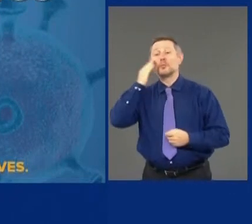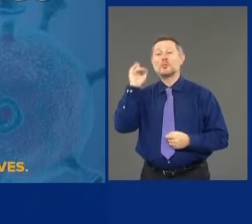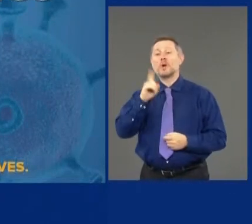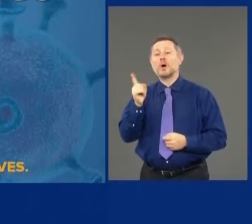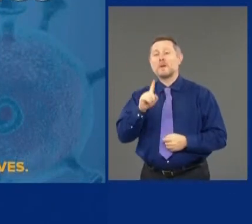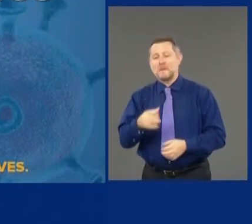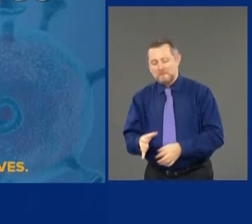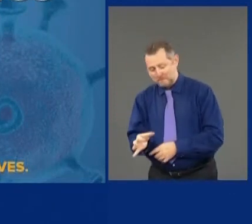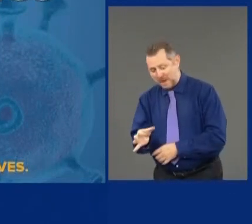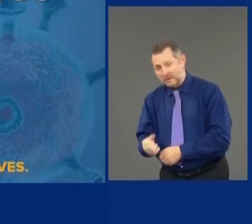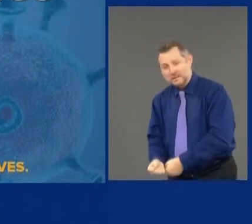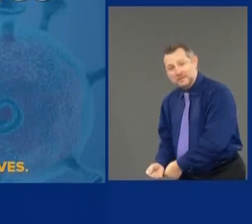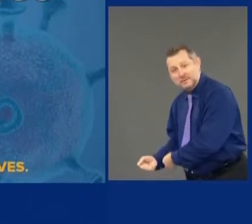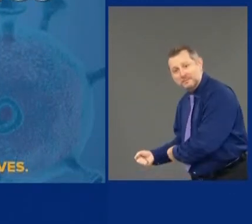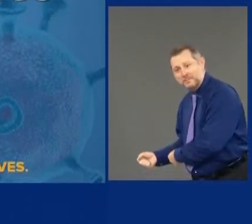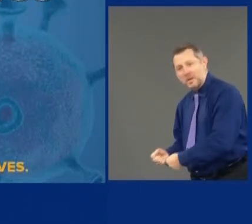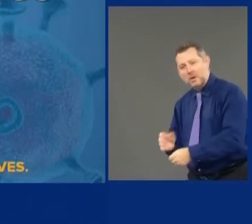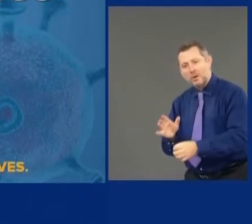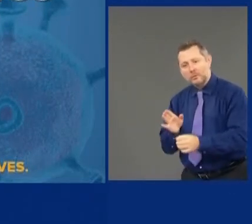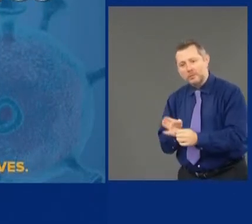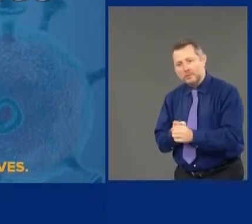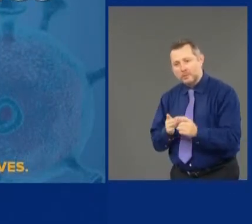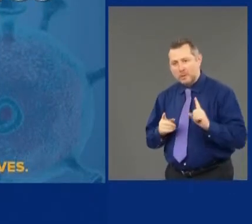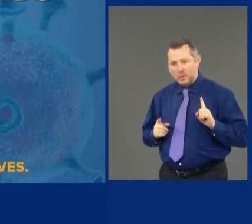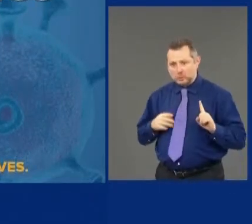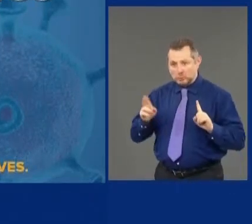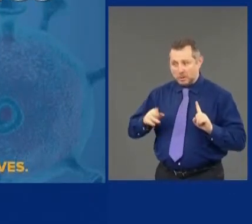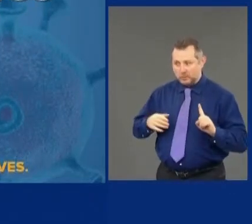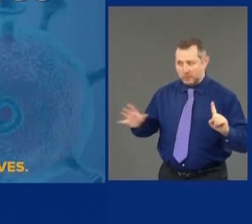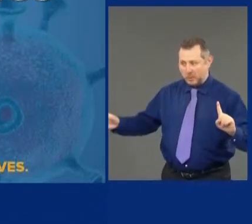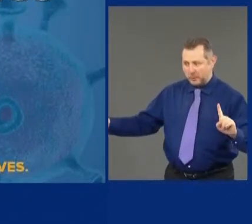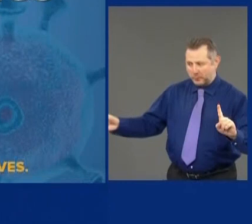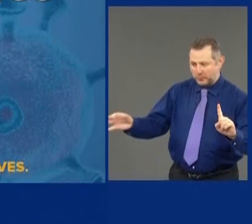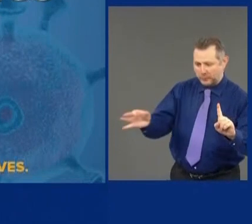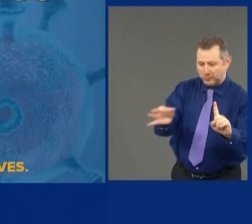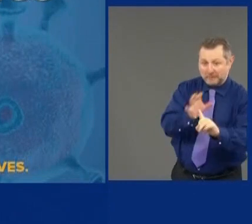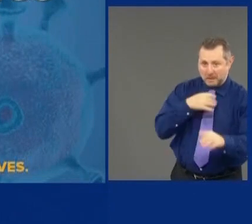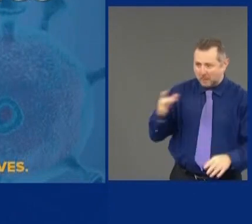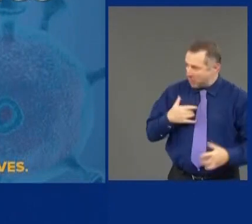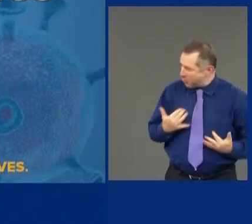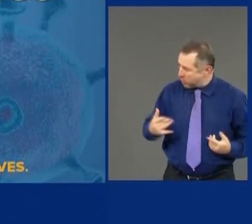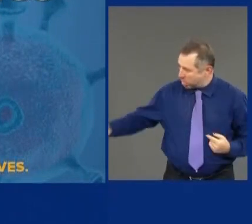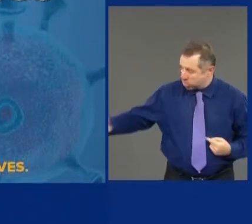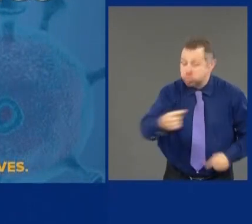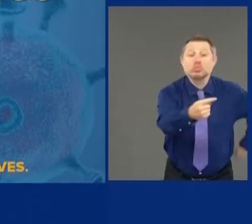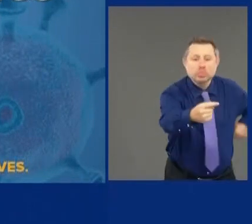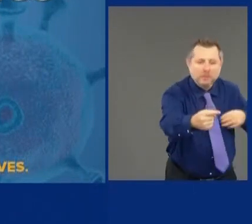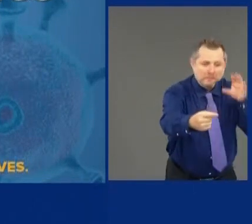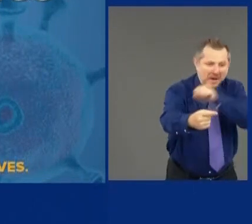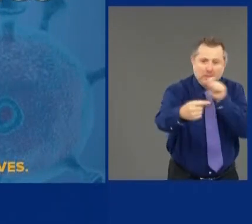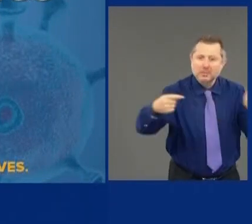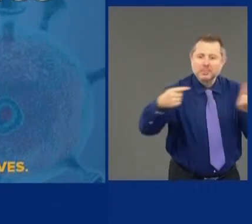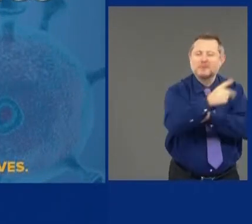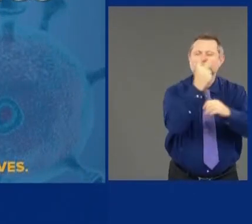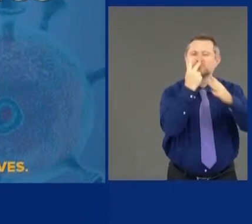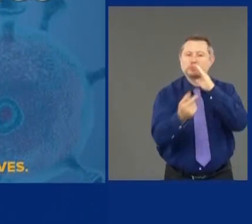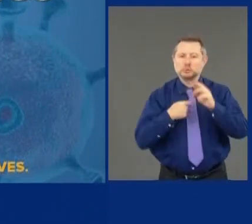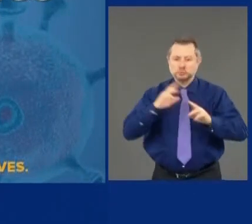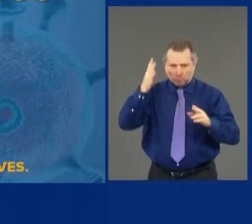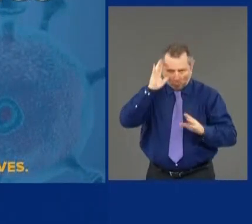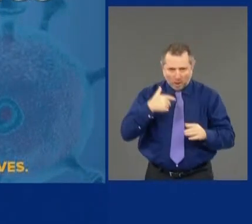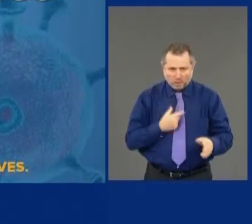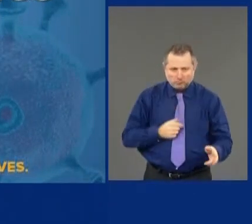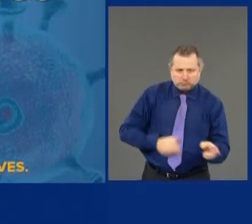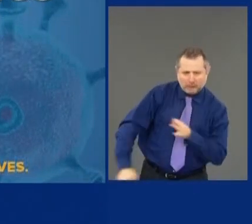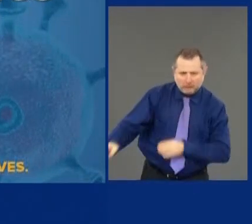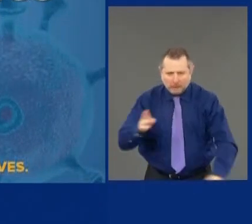Skate to where the puck is going to be, right? Anticipate and get ahead of it. That's what we've been doing